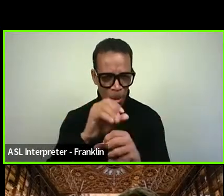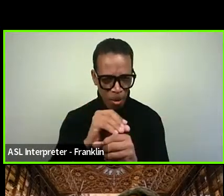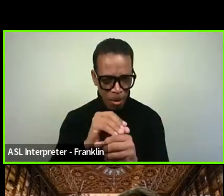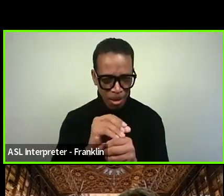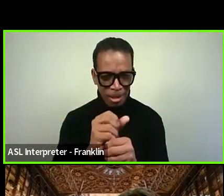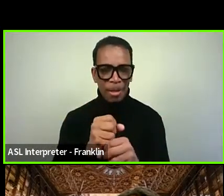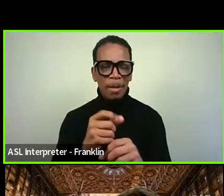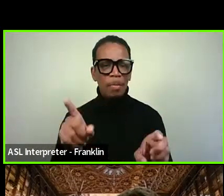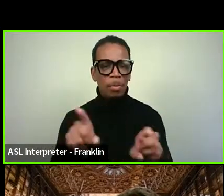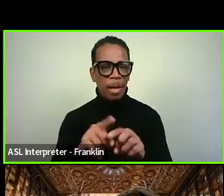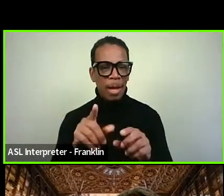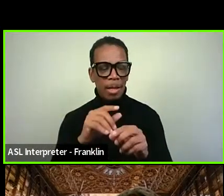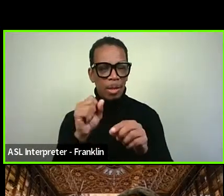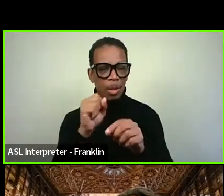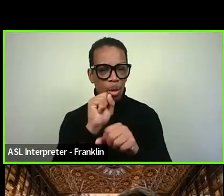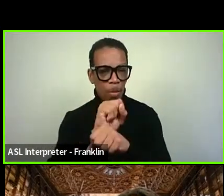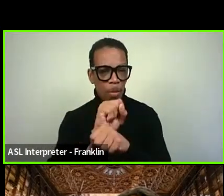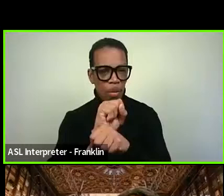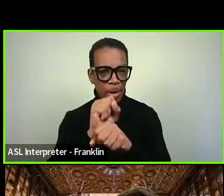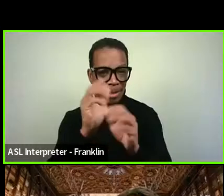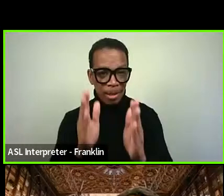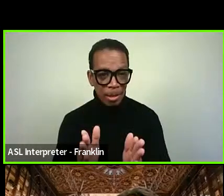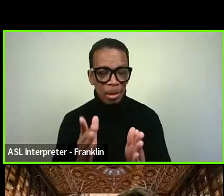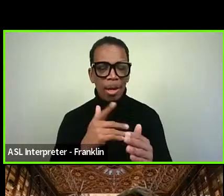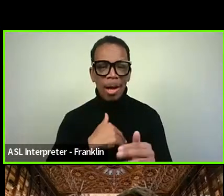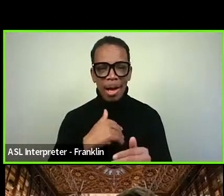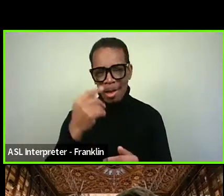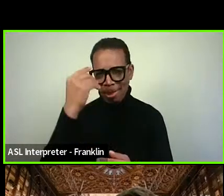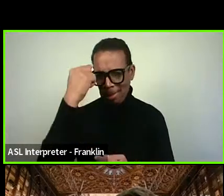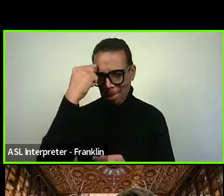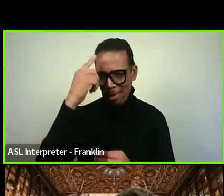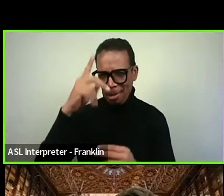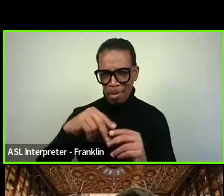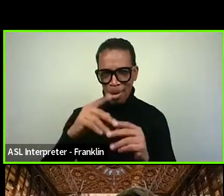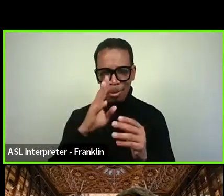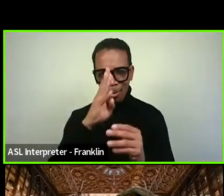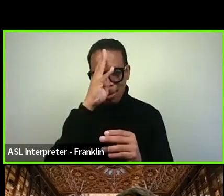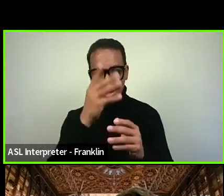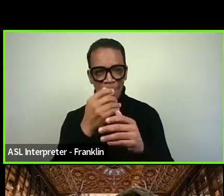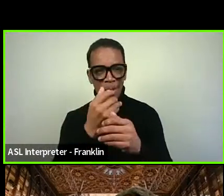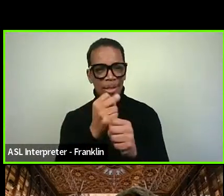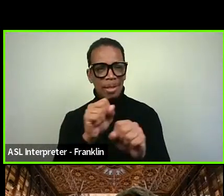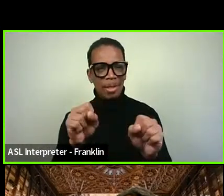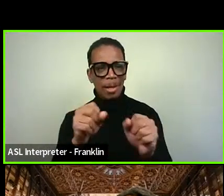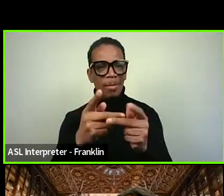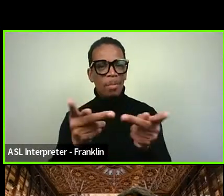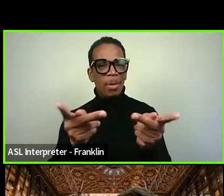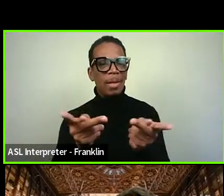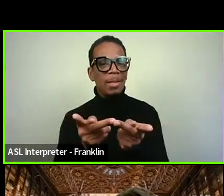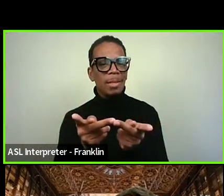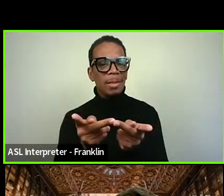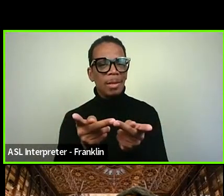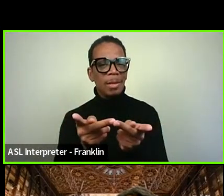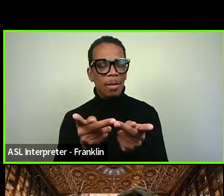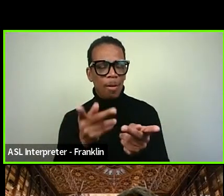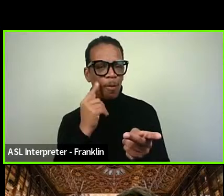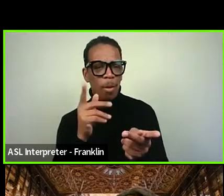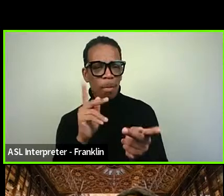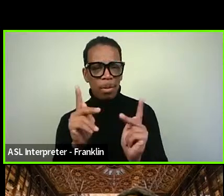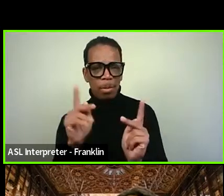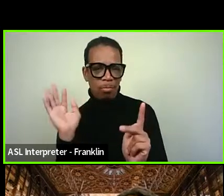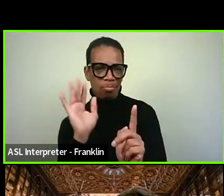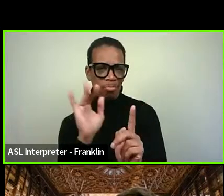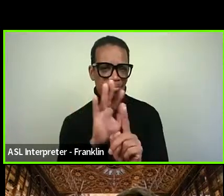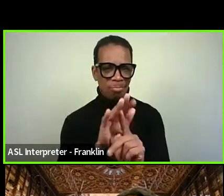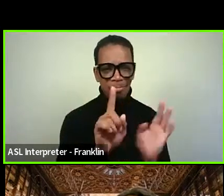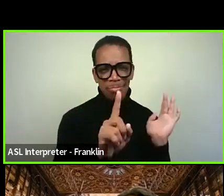as a practitioner, I really think about not only creating safe spaces, but giving space for voices to be heard, right? For